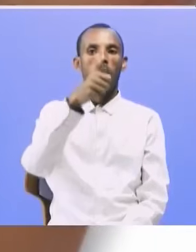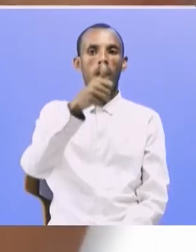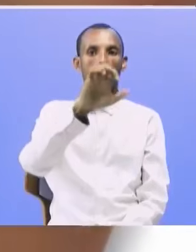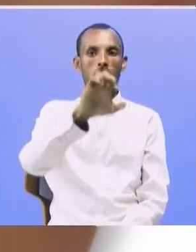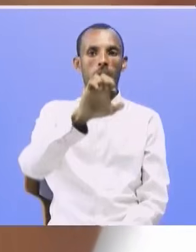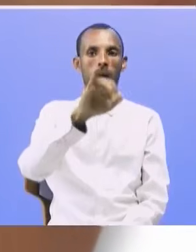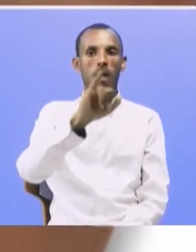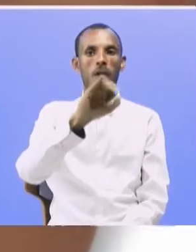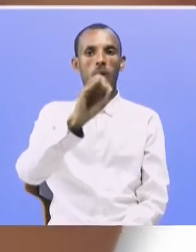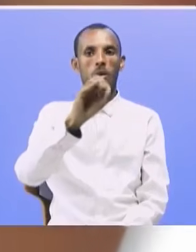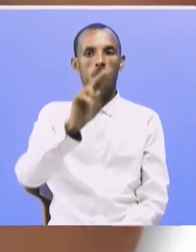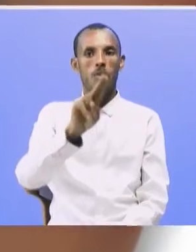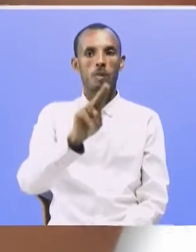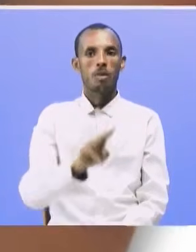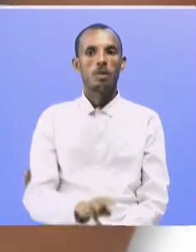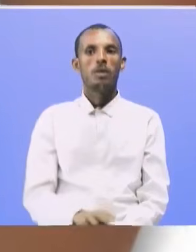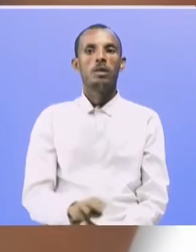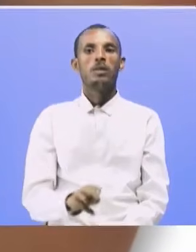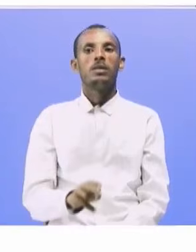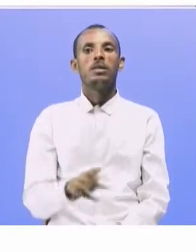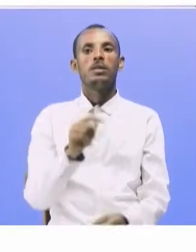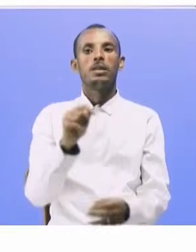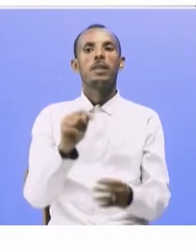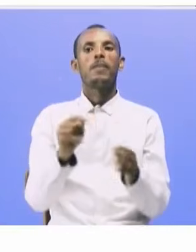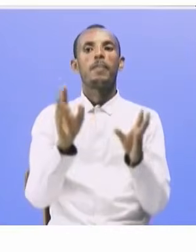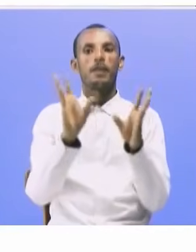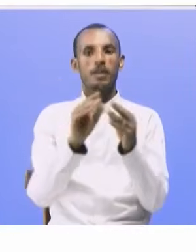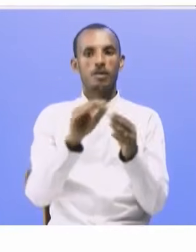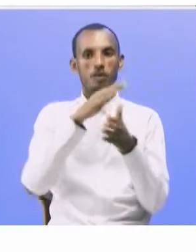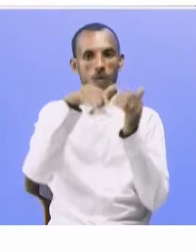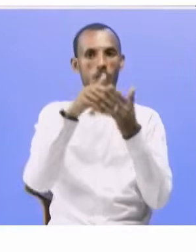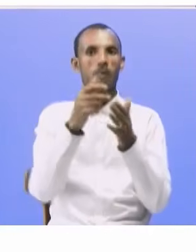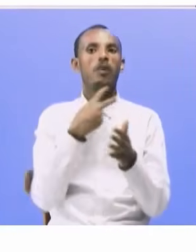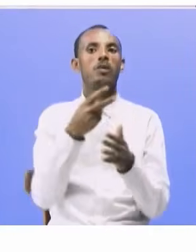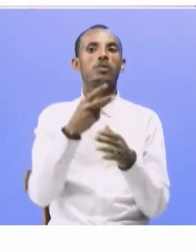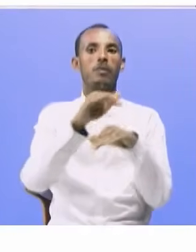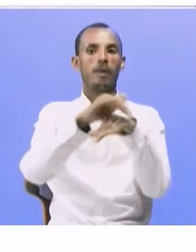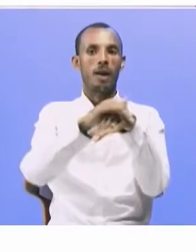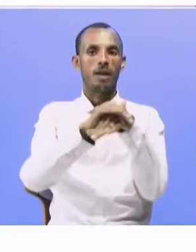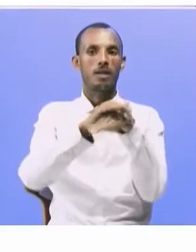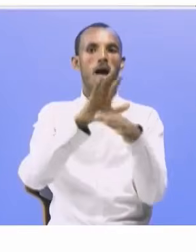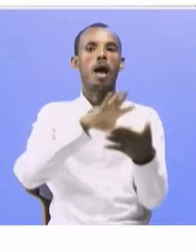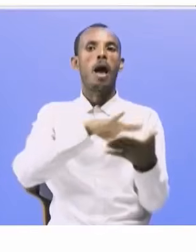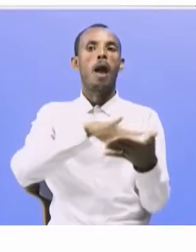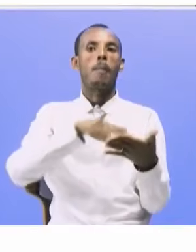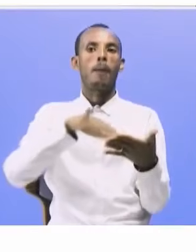vowels of English alphabet.